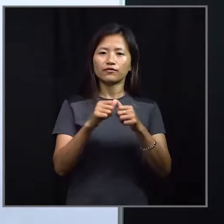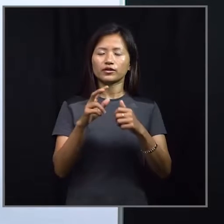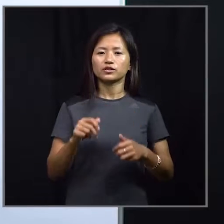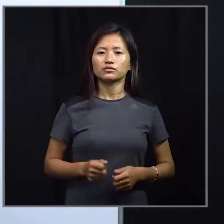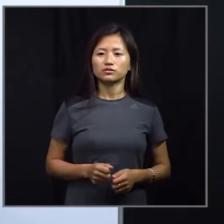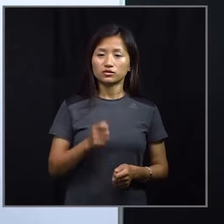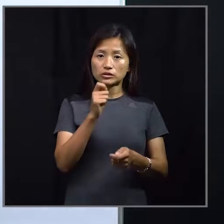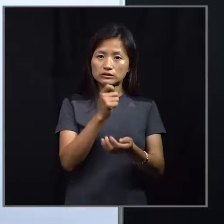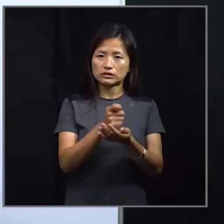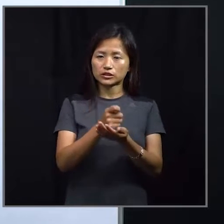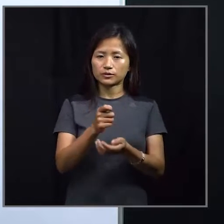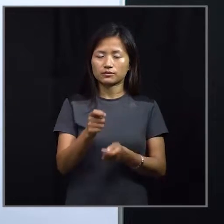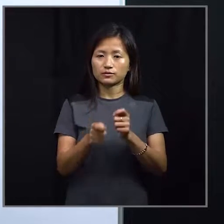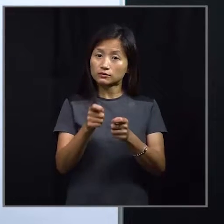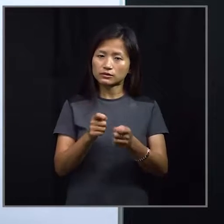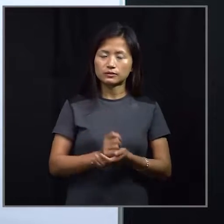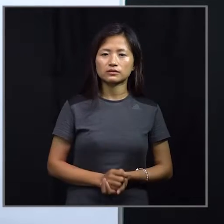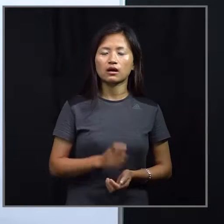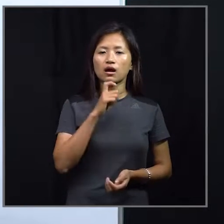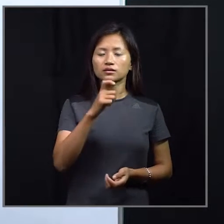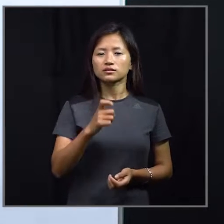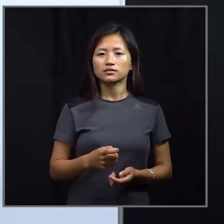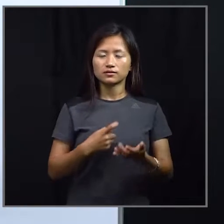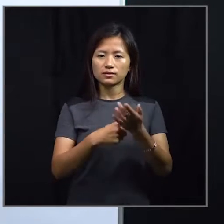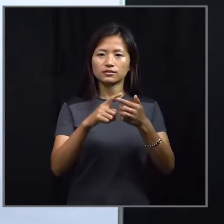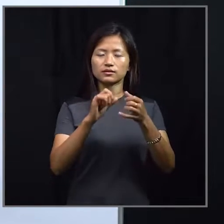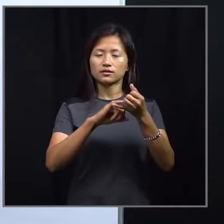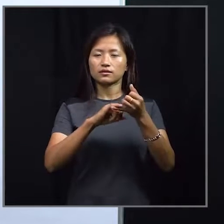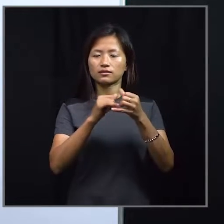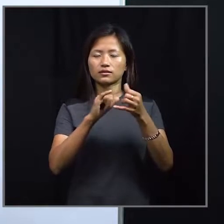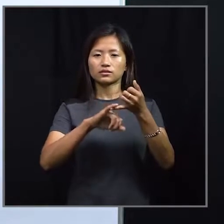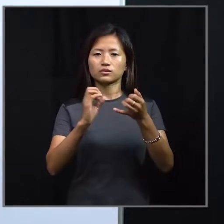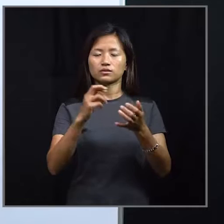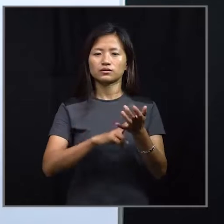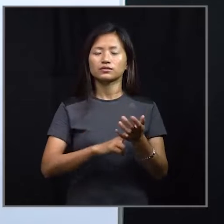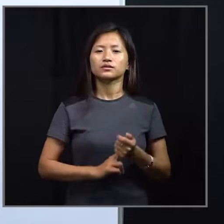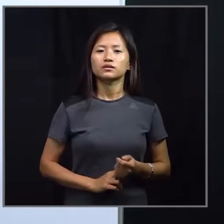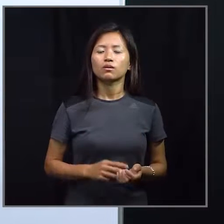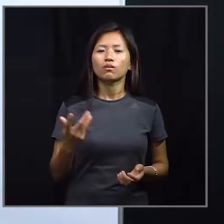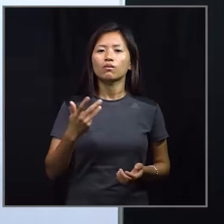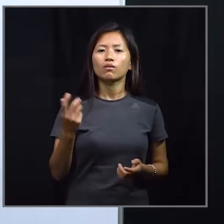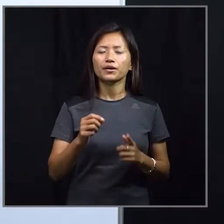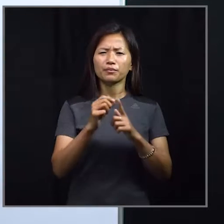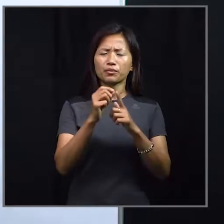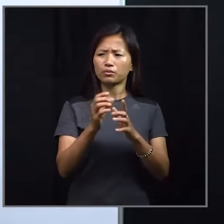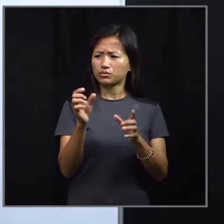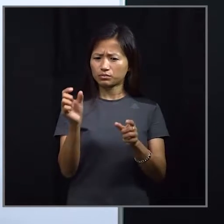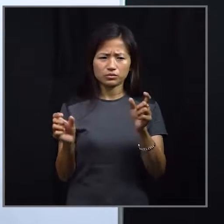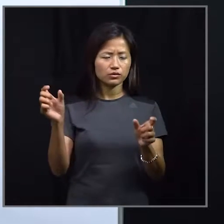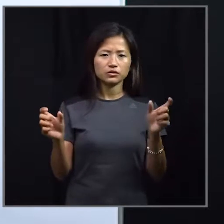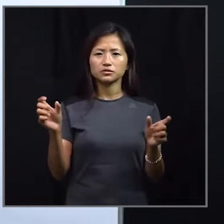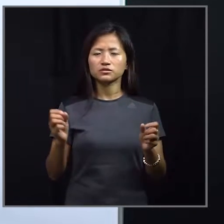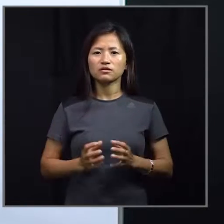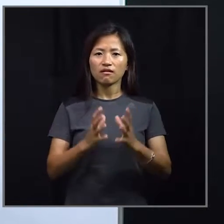or they are not asking us the reason whether as to why population is large, why it